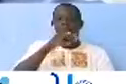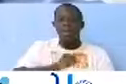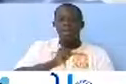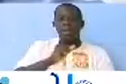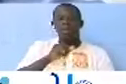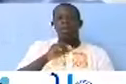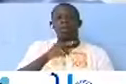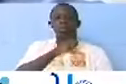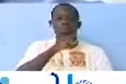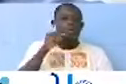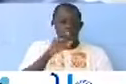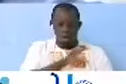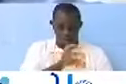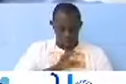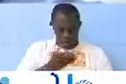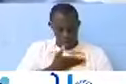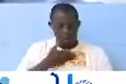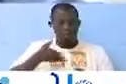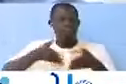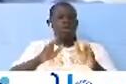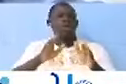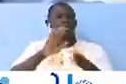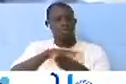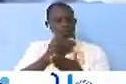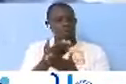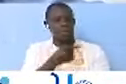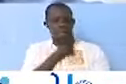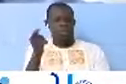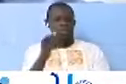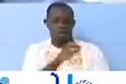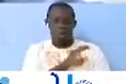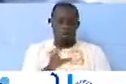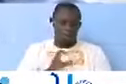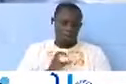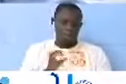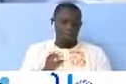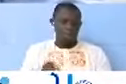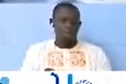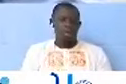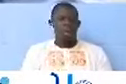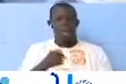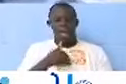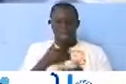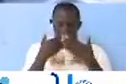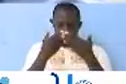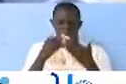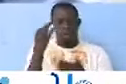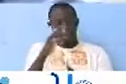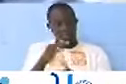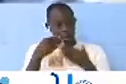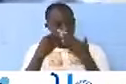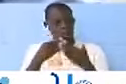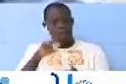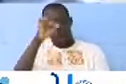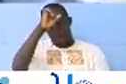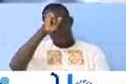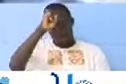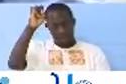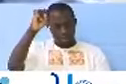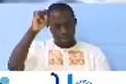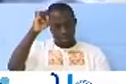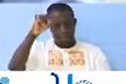a road between them kayako I said to him that ni have person point ko if you tell the president that